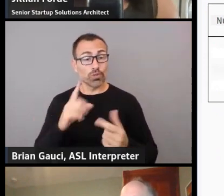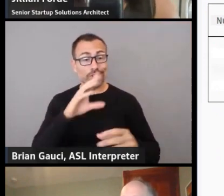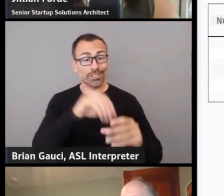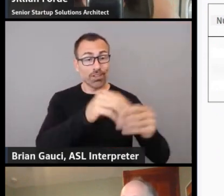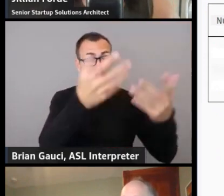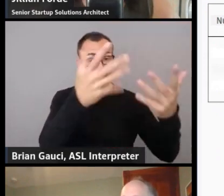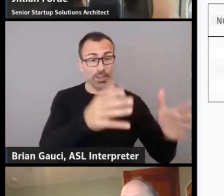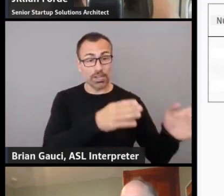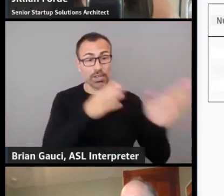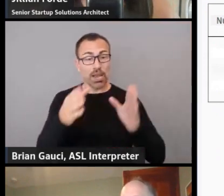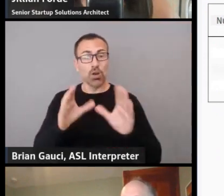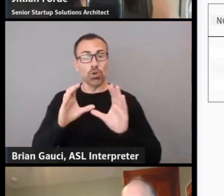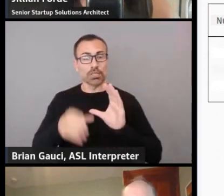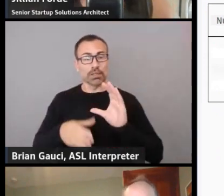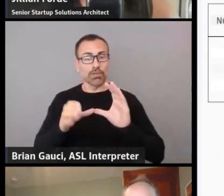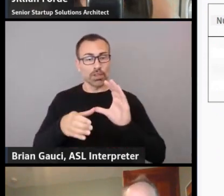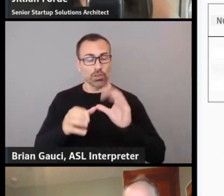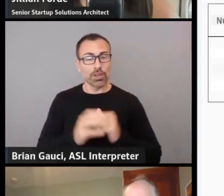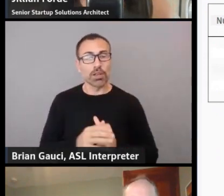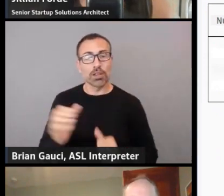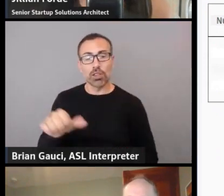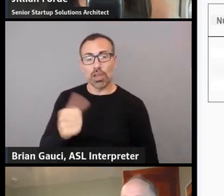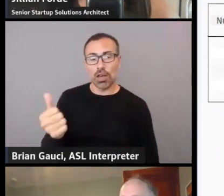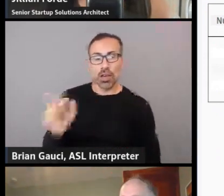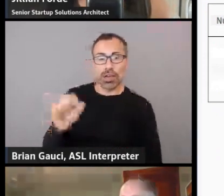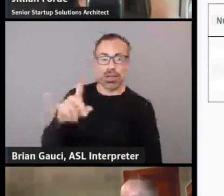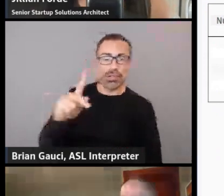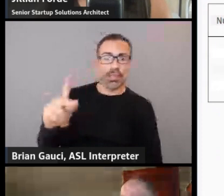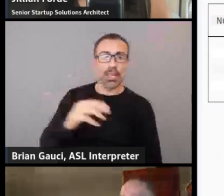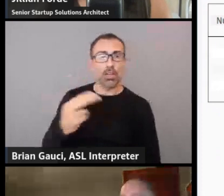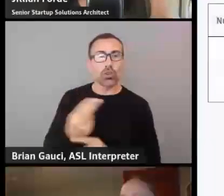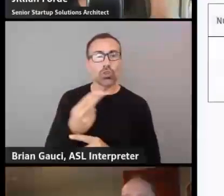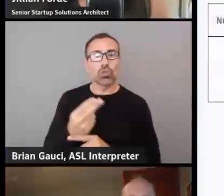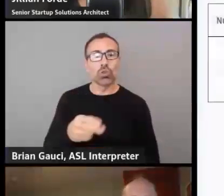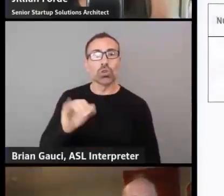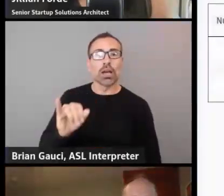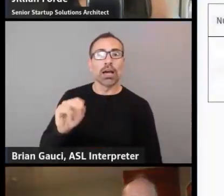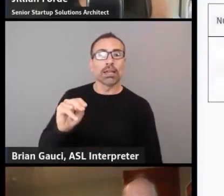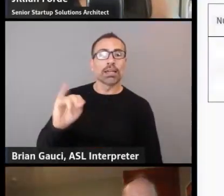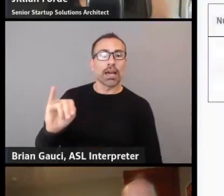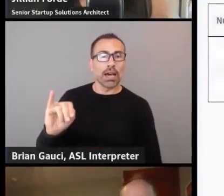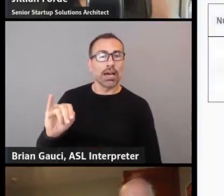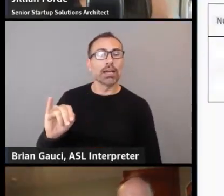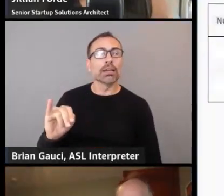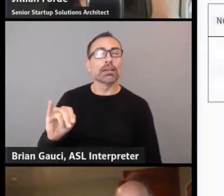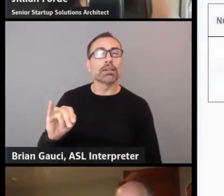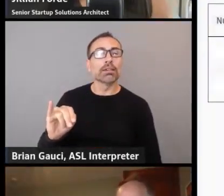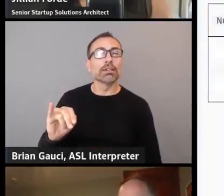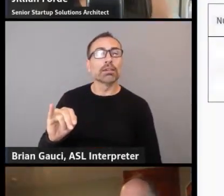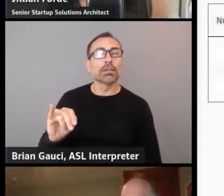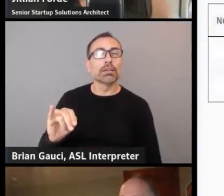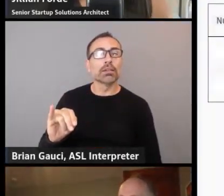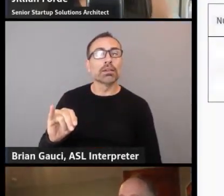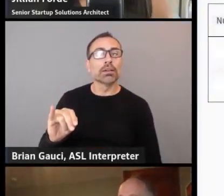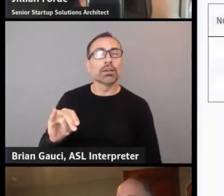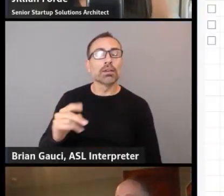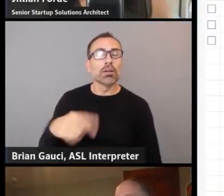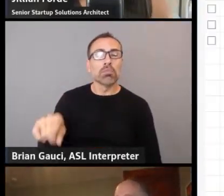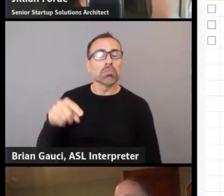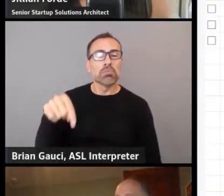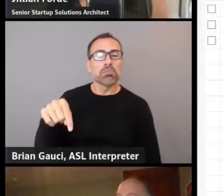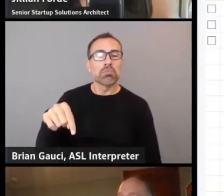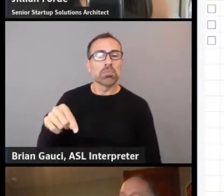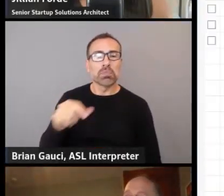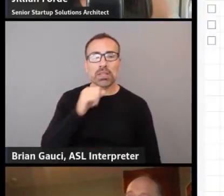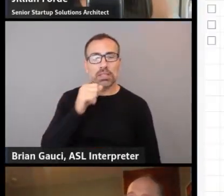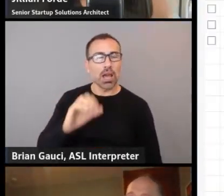configuring. Now, the other SDKs use INI files to configure the SDKs, but that's not the way it